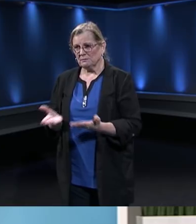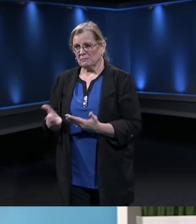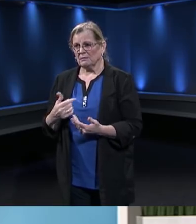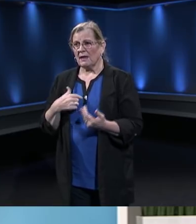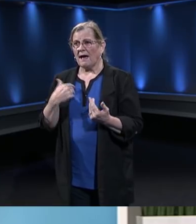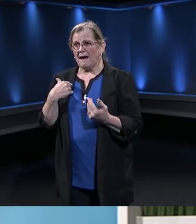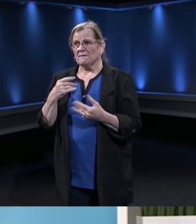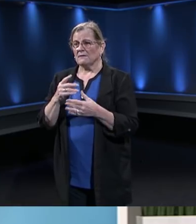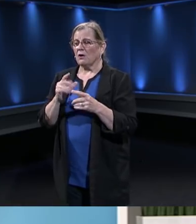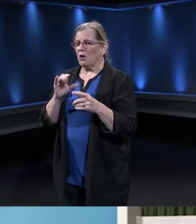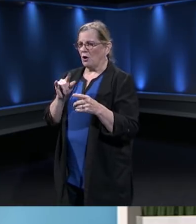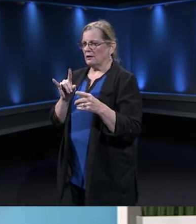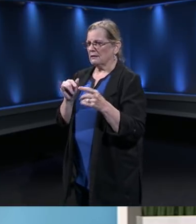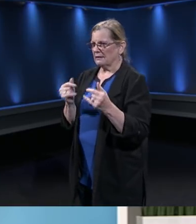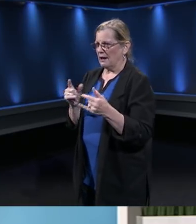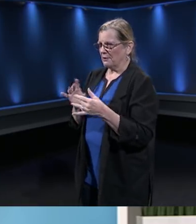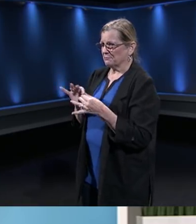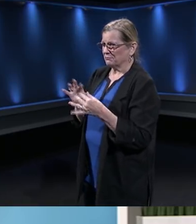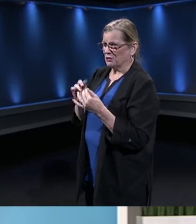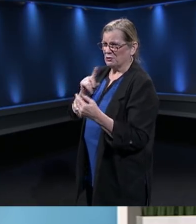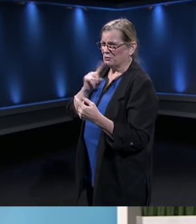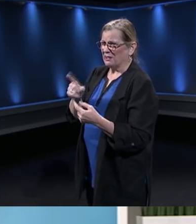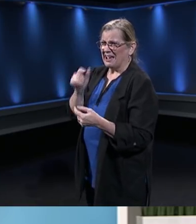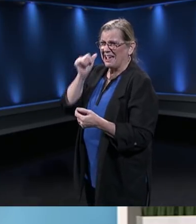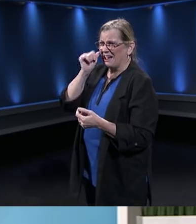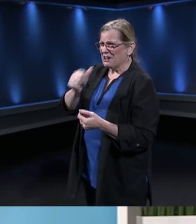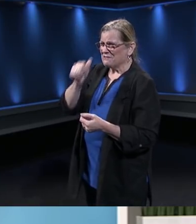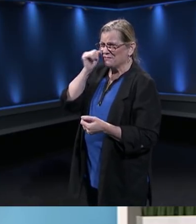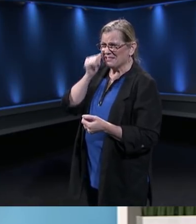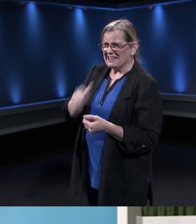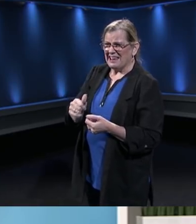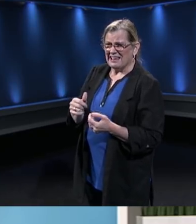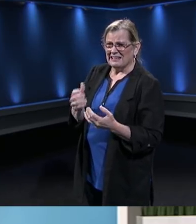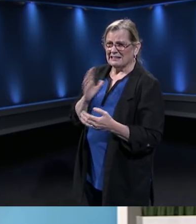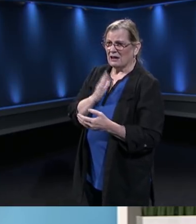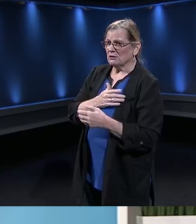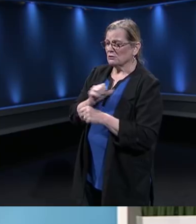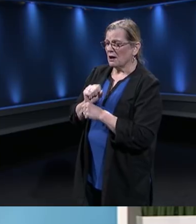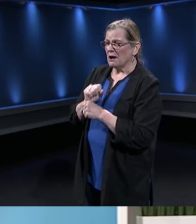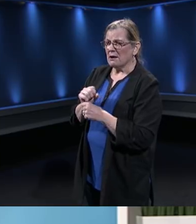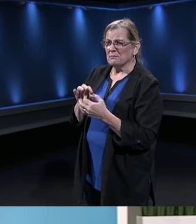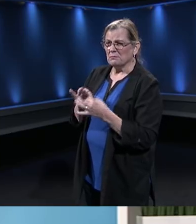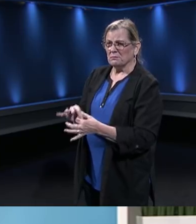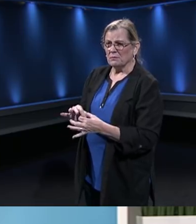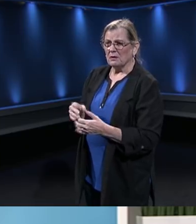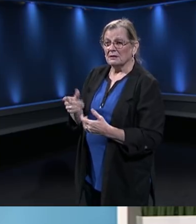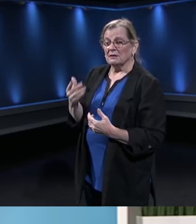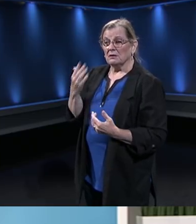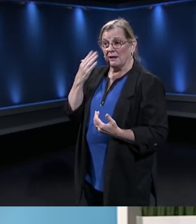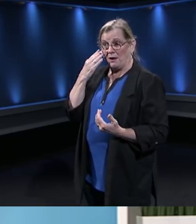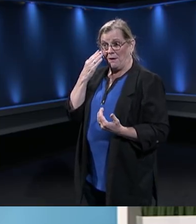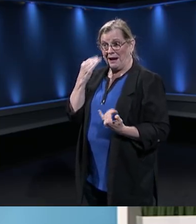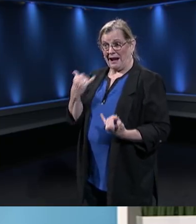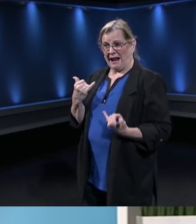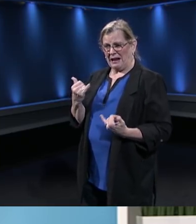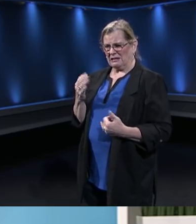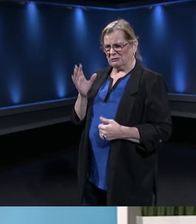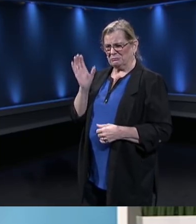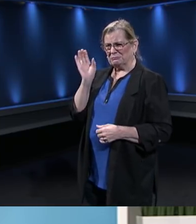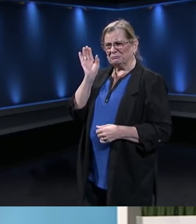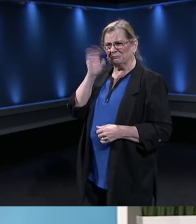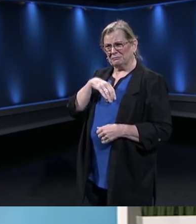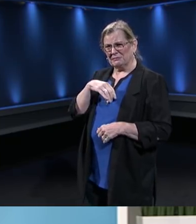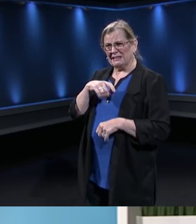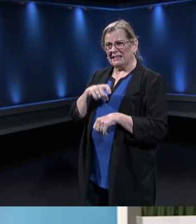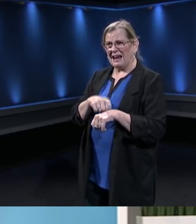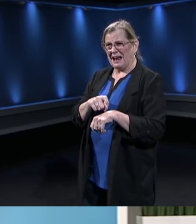is really what we do every day for students in our school, and knowing that these are unusual times and there are going to be some extra supports that we